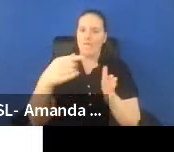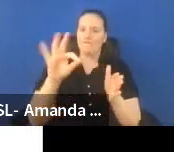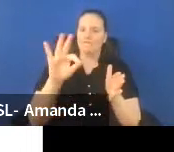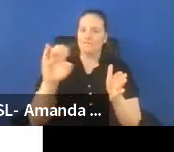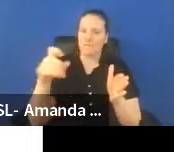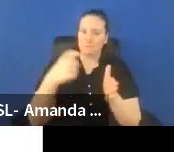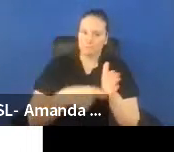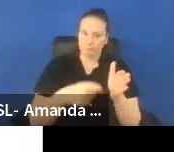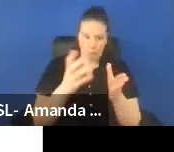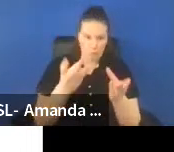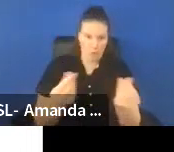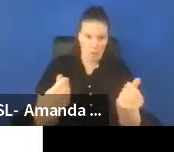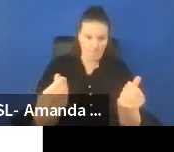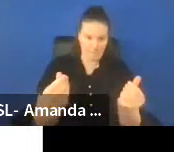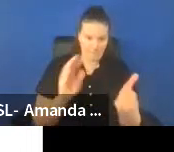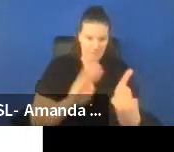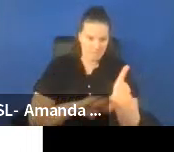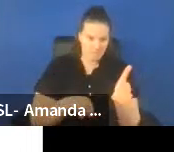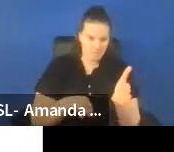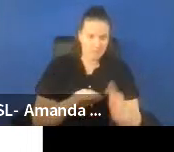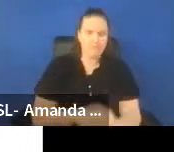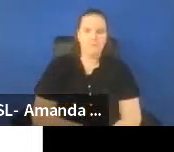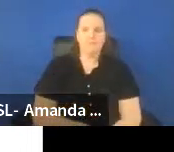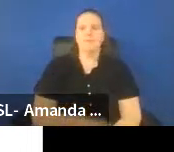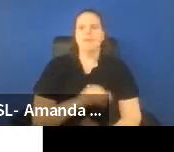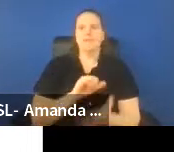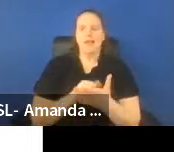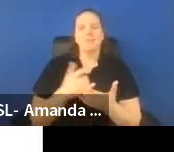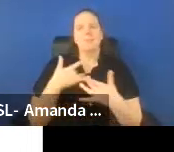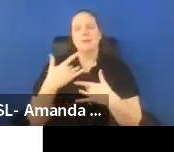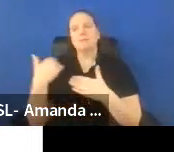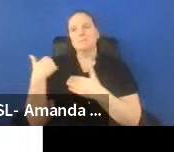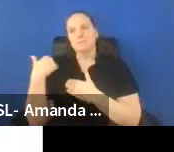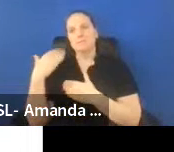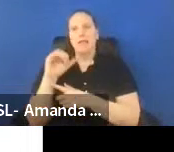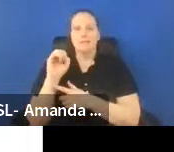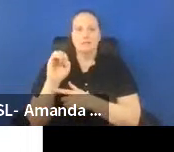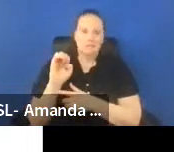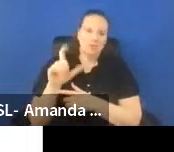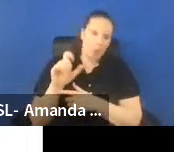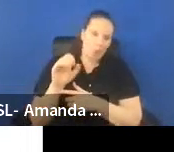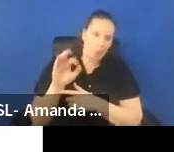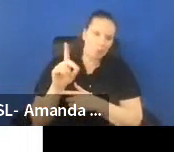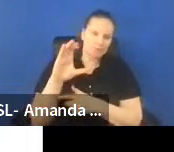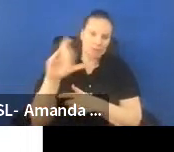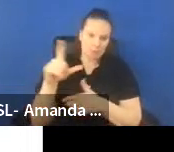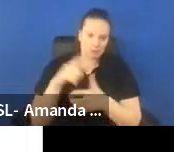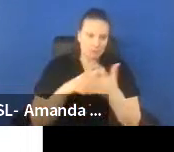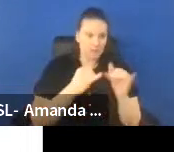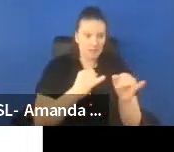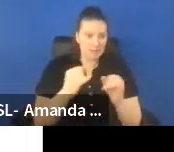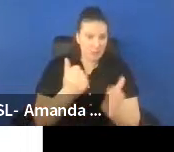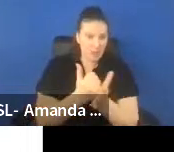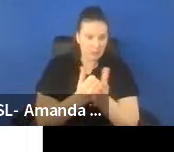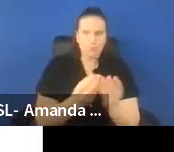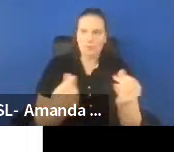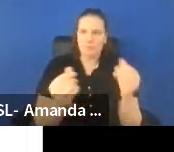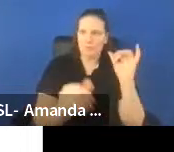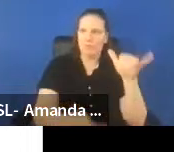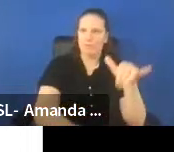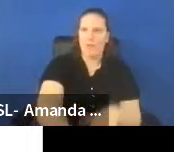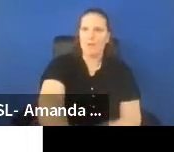waived. So that makes up a lot of our caseload. It's individual complaints that we're able to resolve for